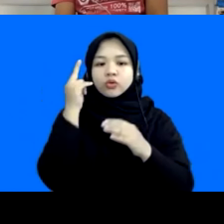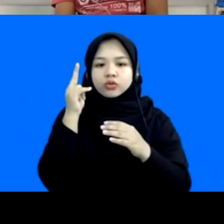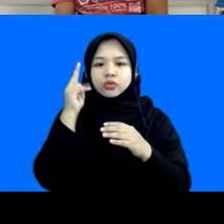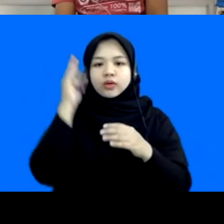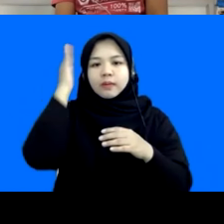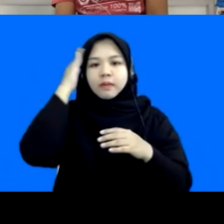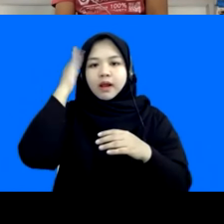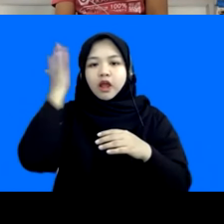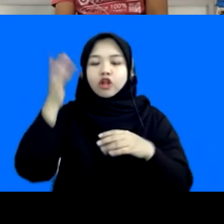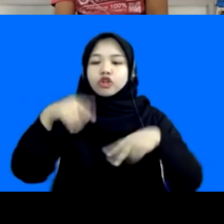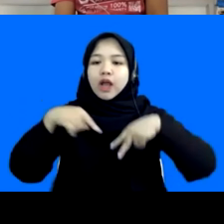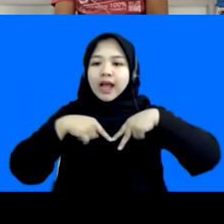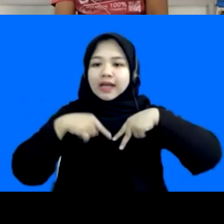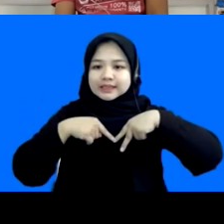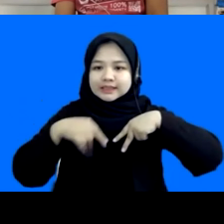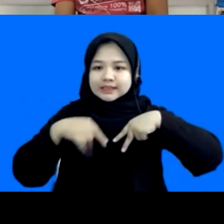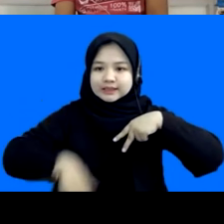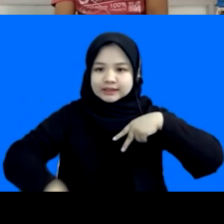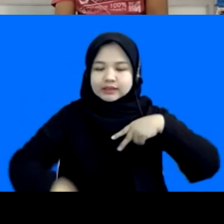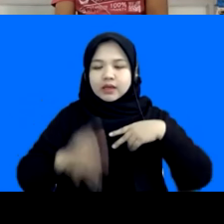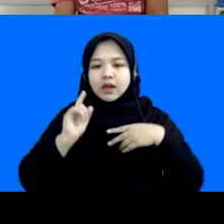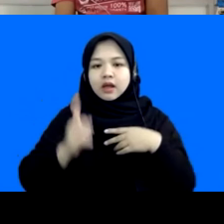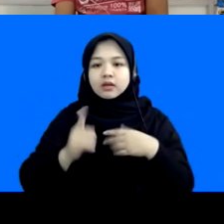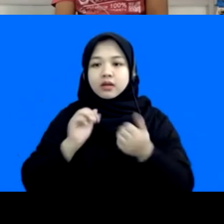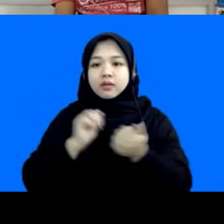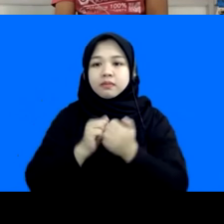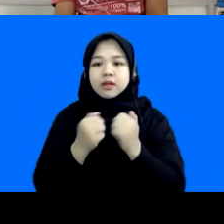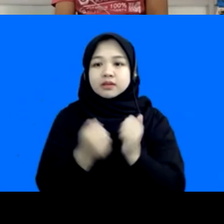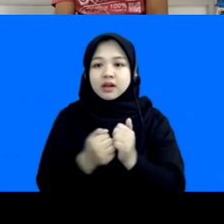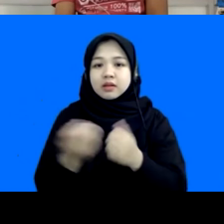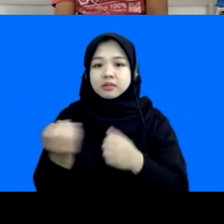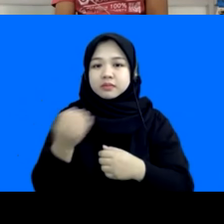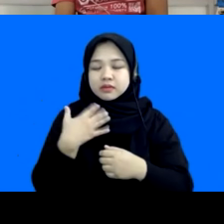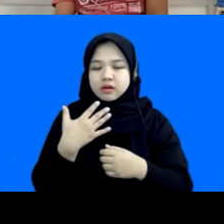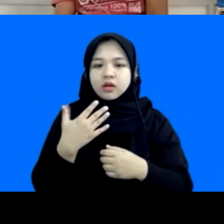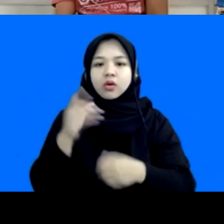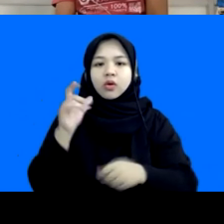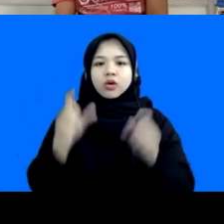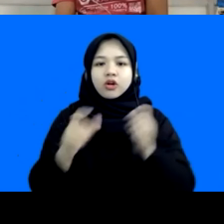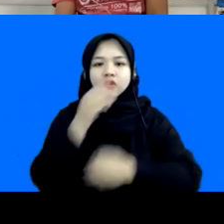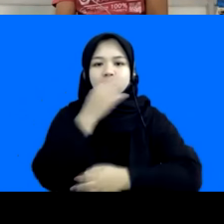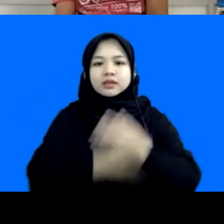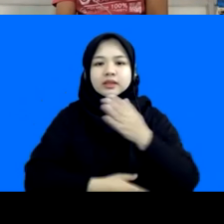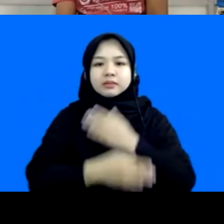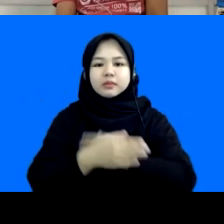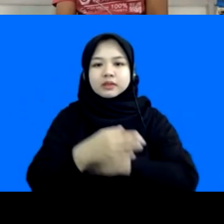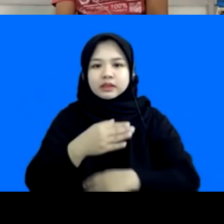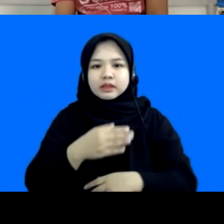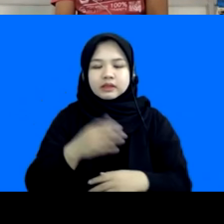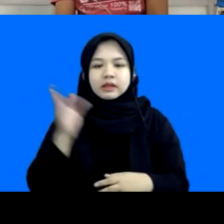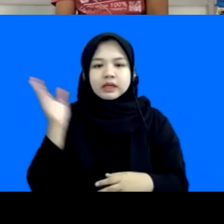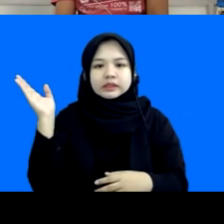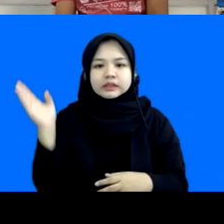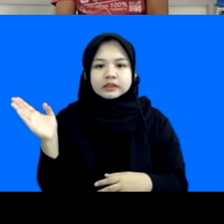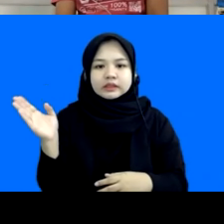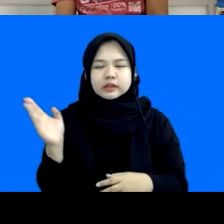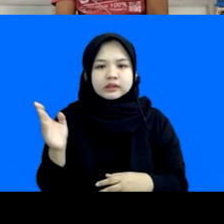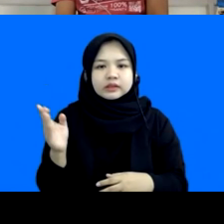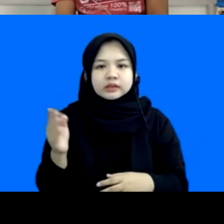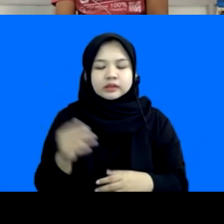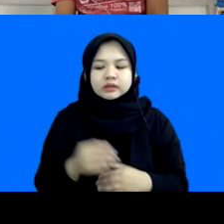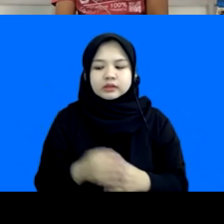persons who are bedridden, and they need assistance from caregivers to rotate them to prevent bed sores. So what